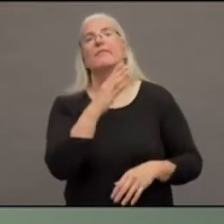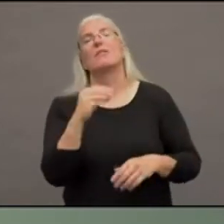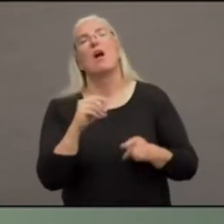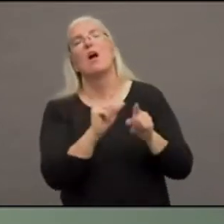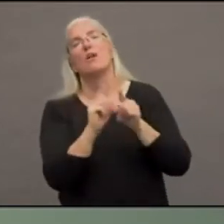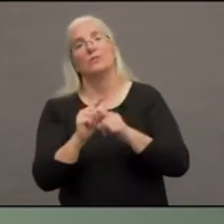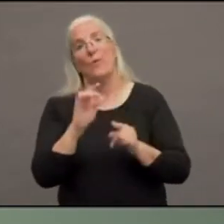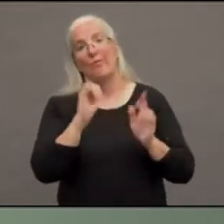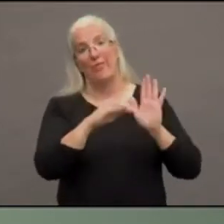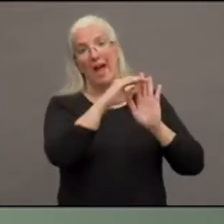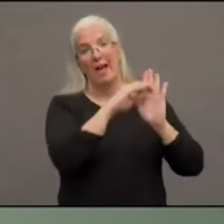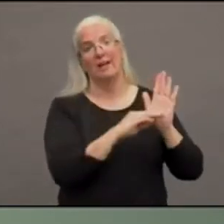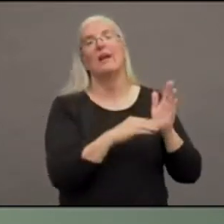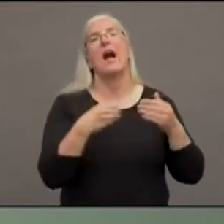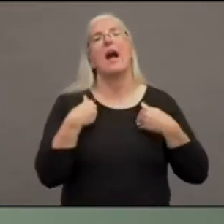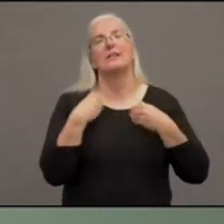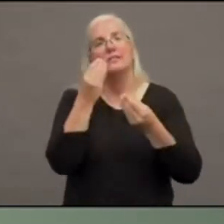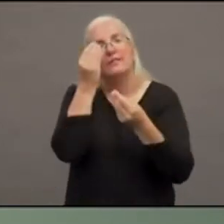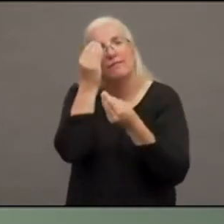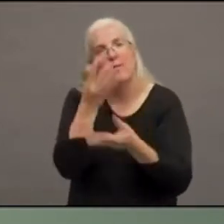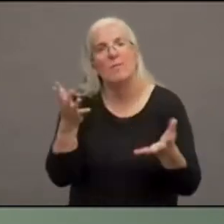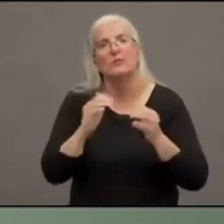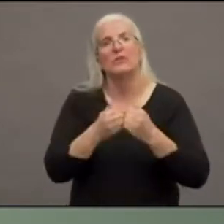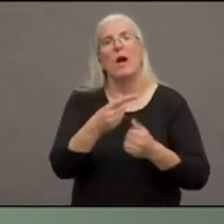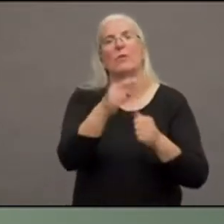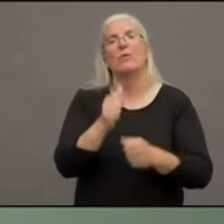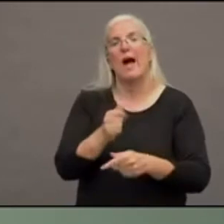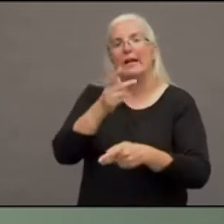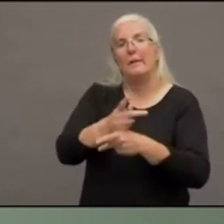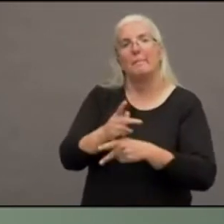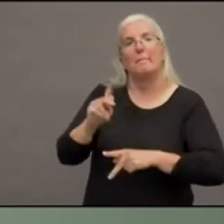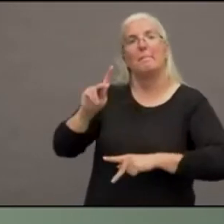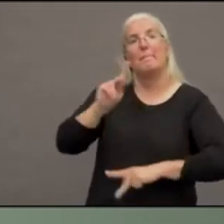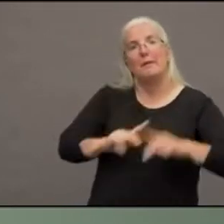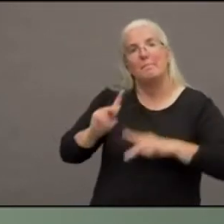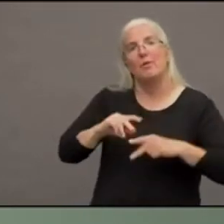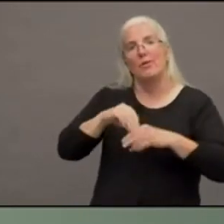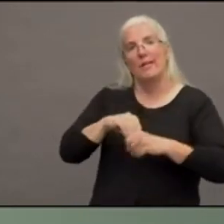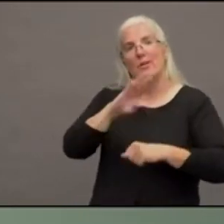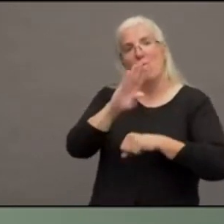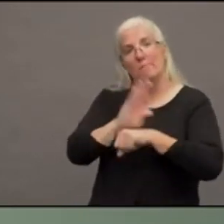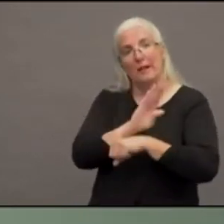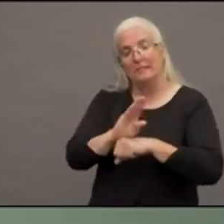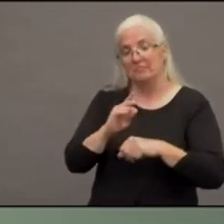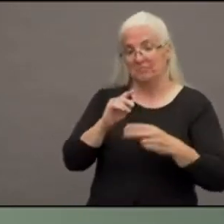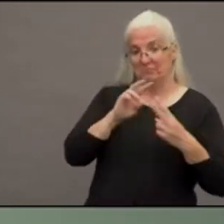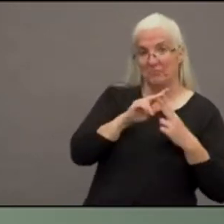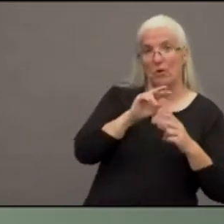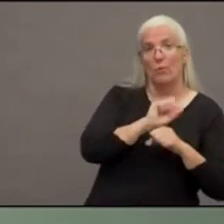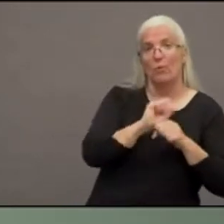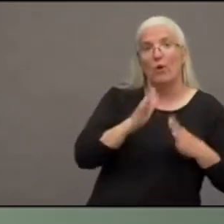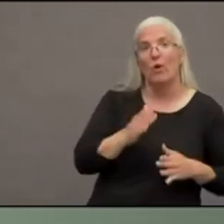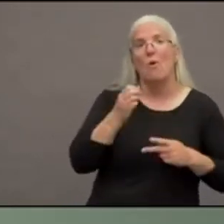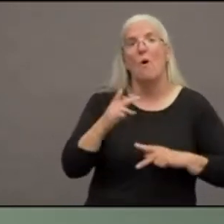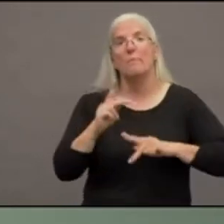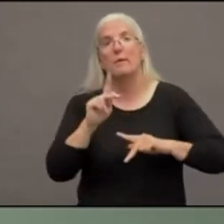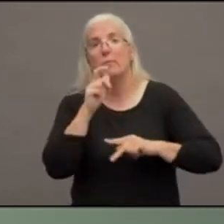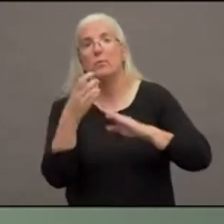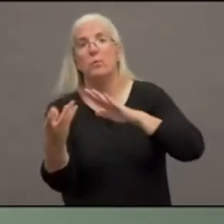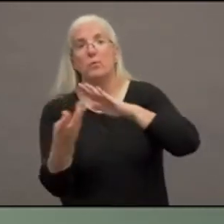keep workers and customers safe, and including the specific requirements that are imposed under the order. That